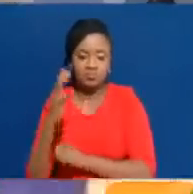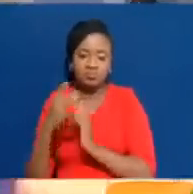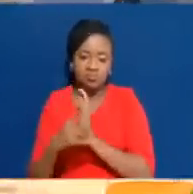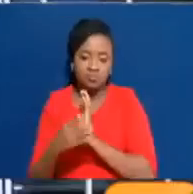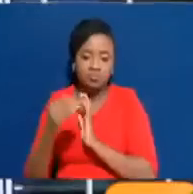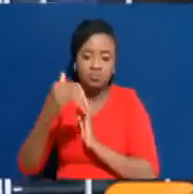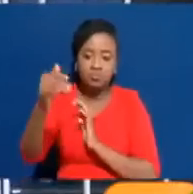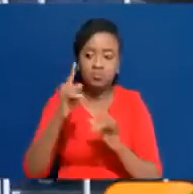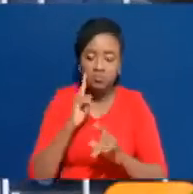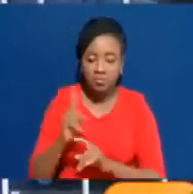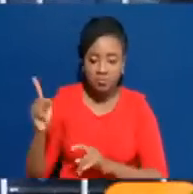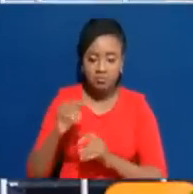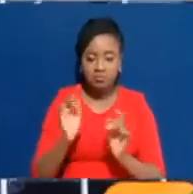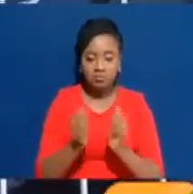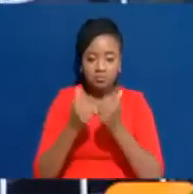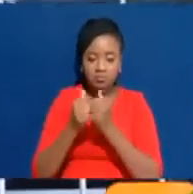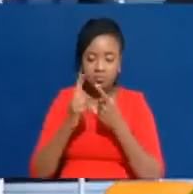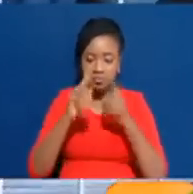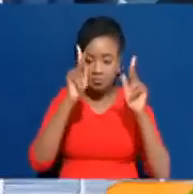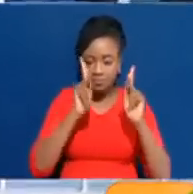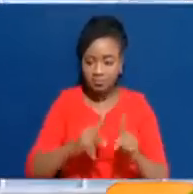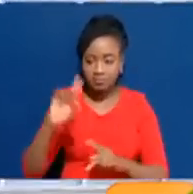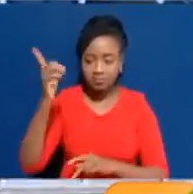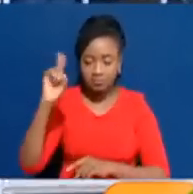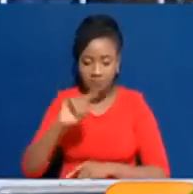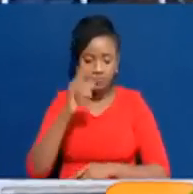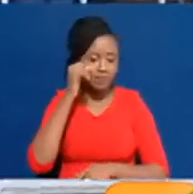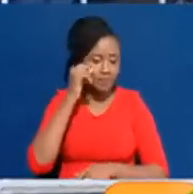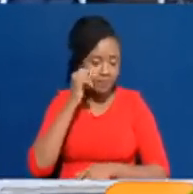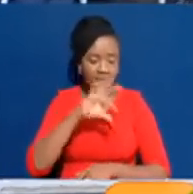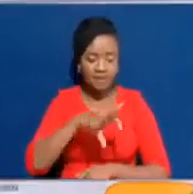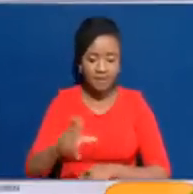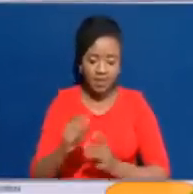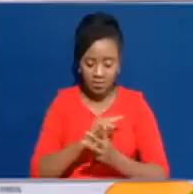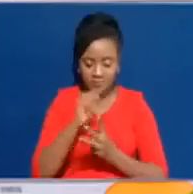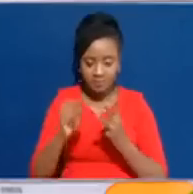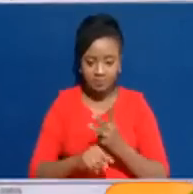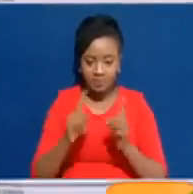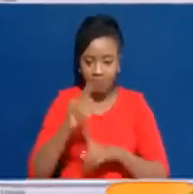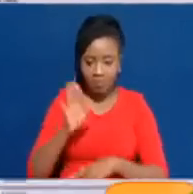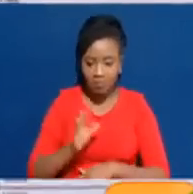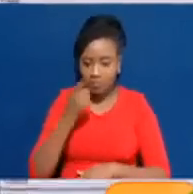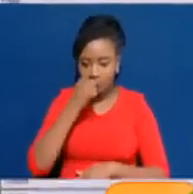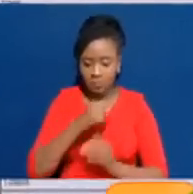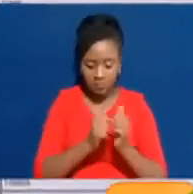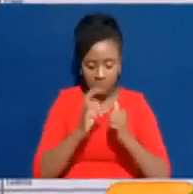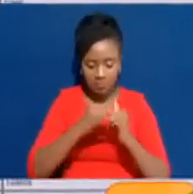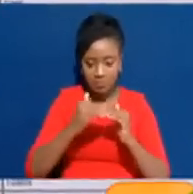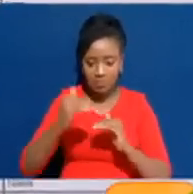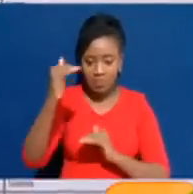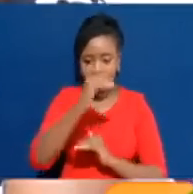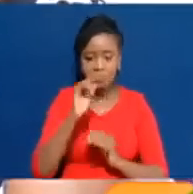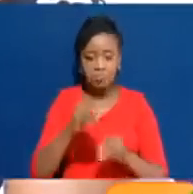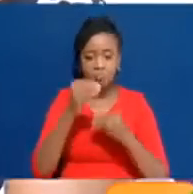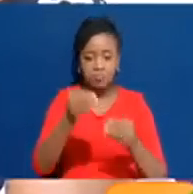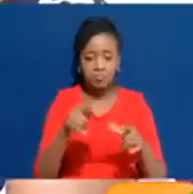conducted across six facilities in Kisumu, Nairobi, and Mombasa counties, women aged 18 and above will be issued with